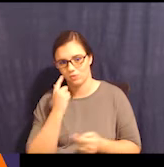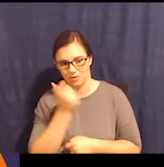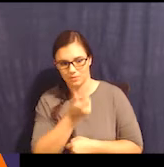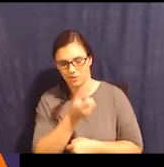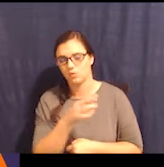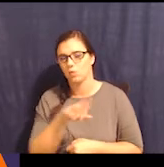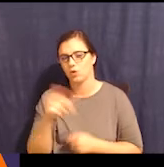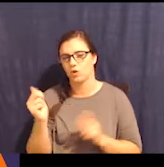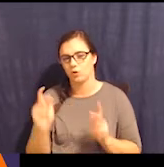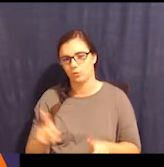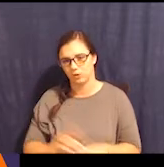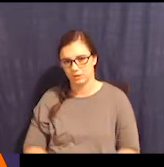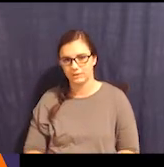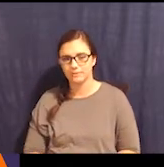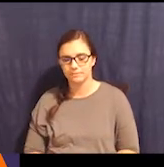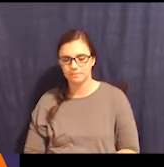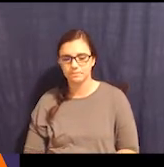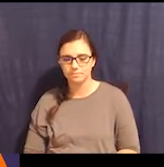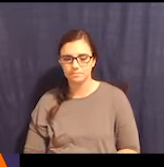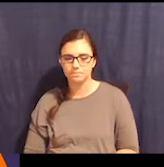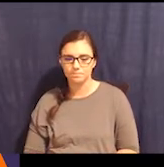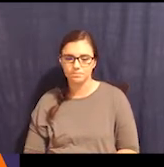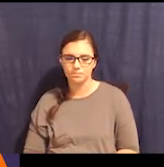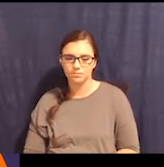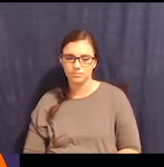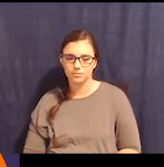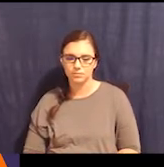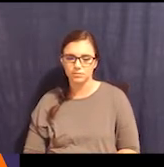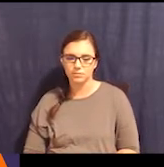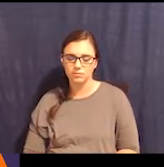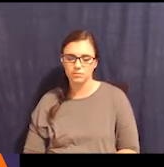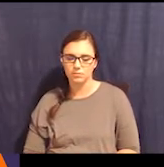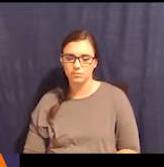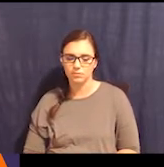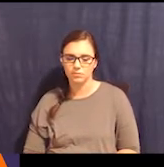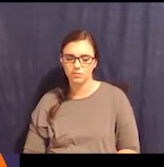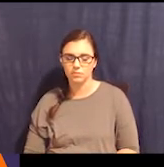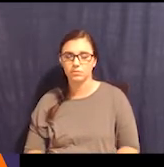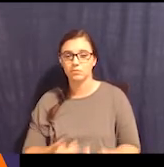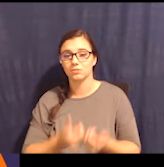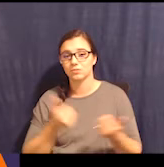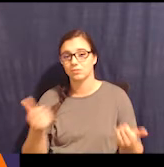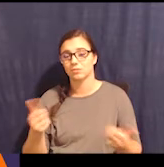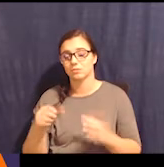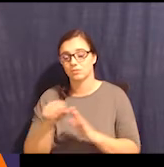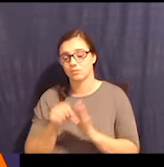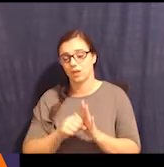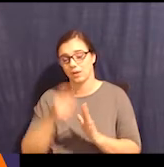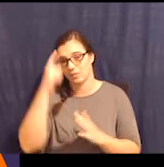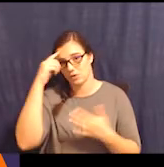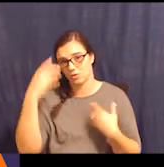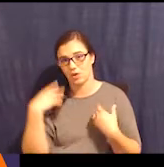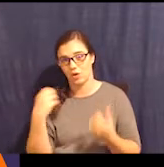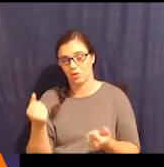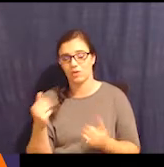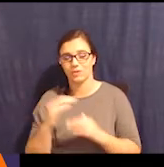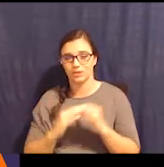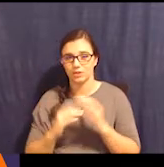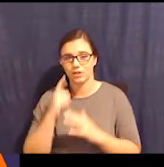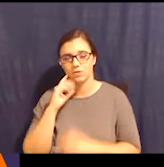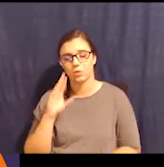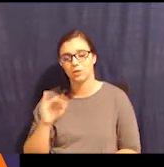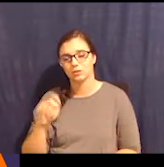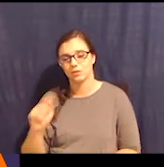There are separate state mental health treatment facilities for civil patients and for forensic patients. Civil